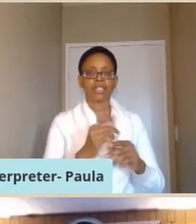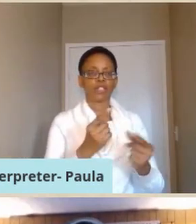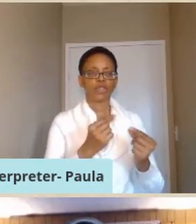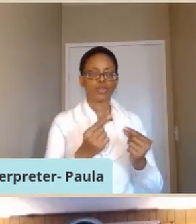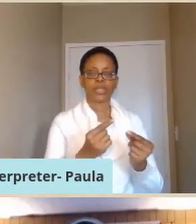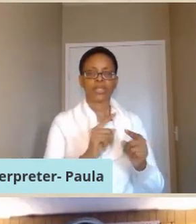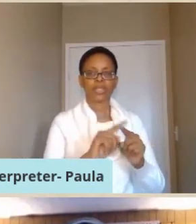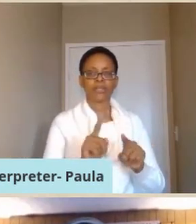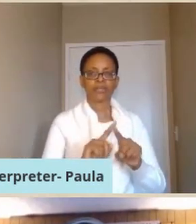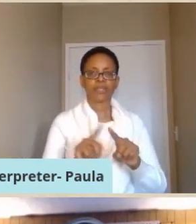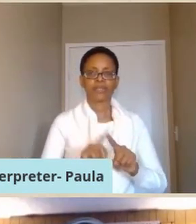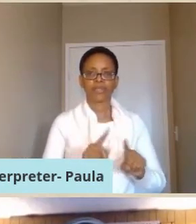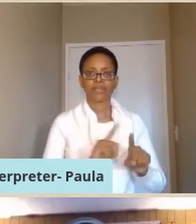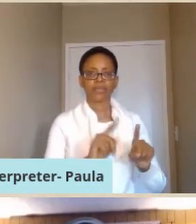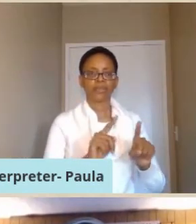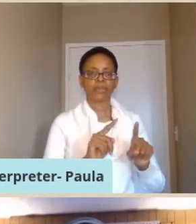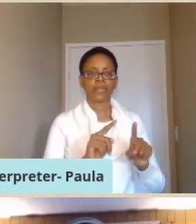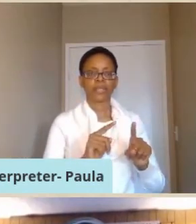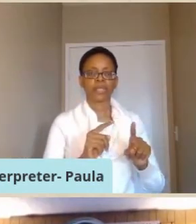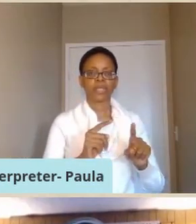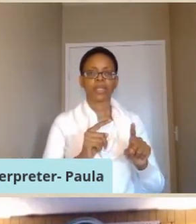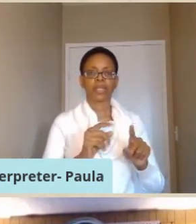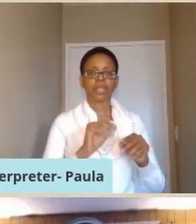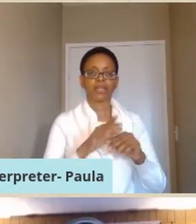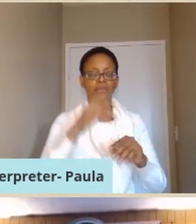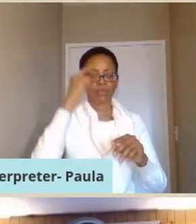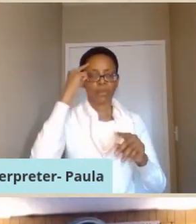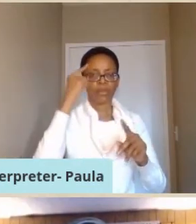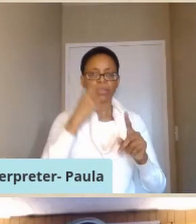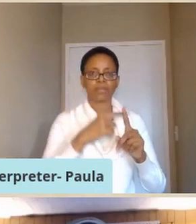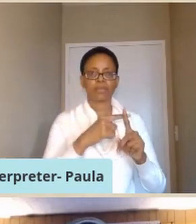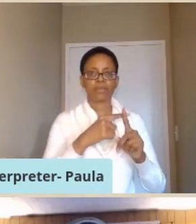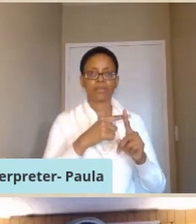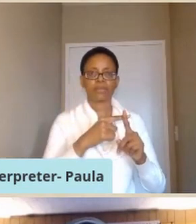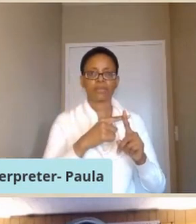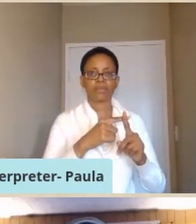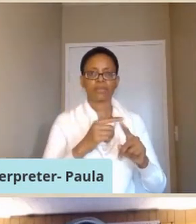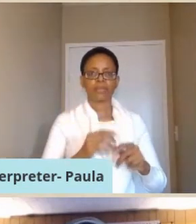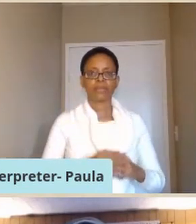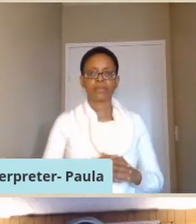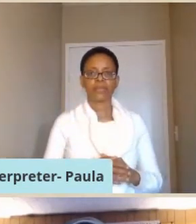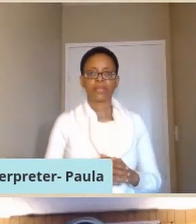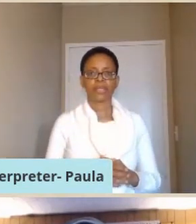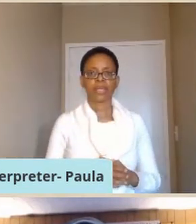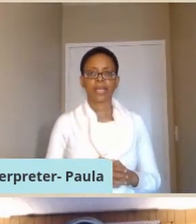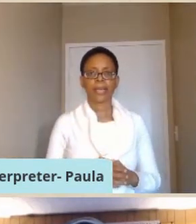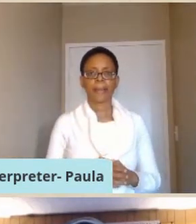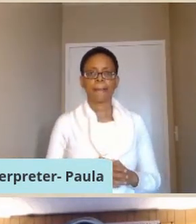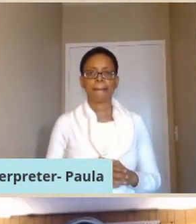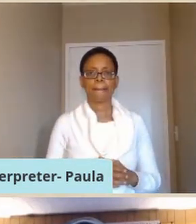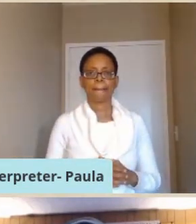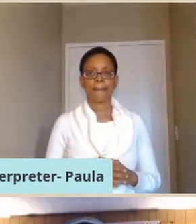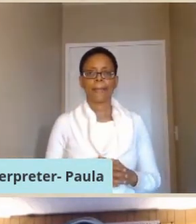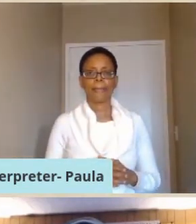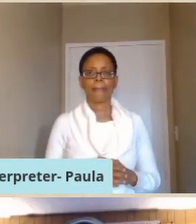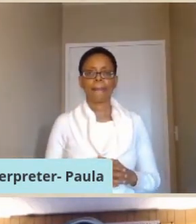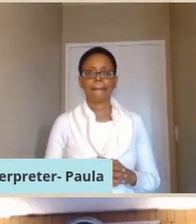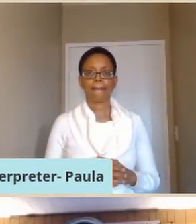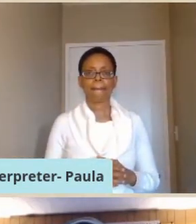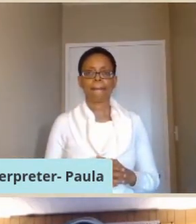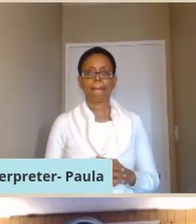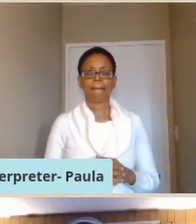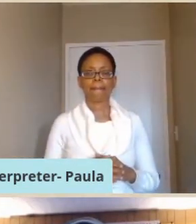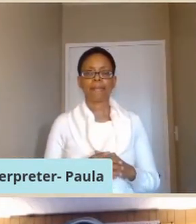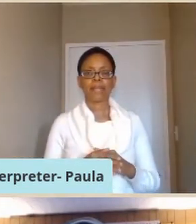leave a positive mark in the mind. Listening lawful music to lawful music, which we